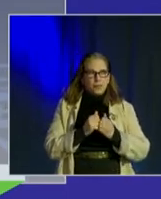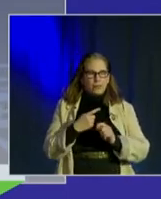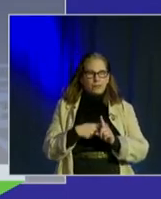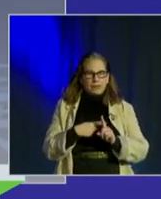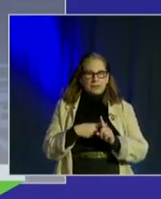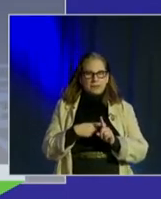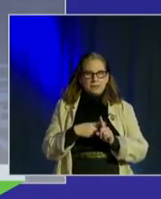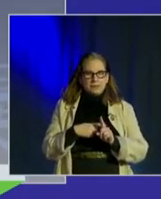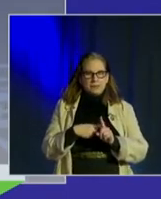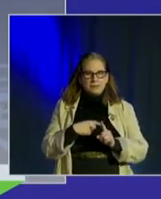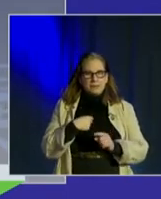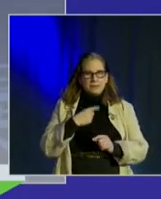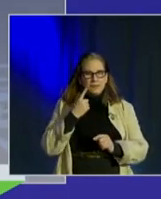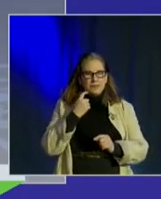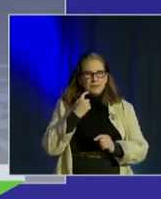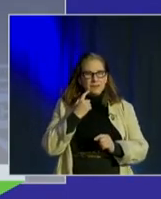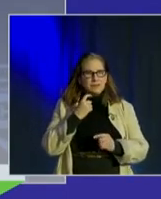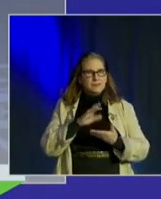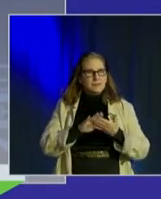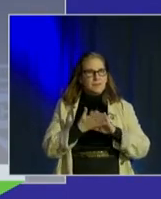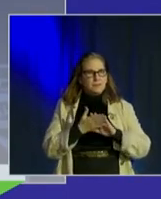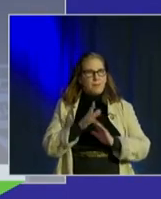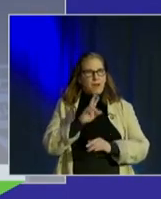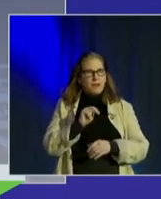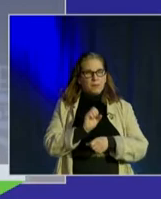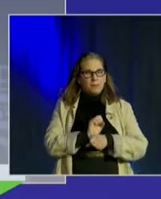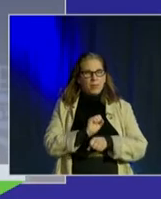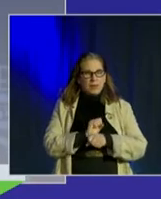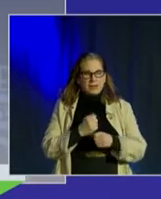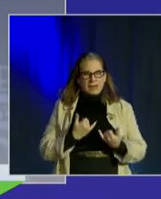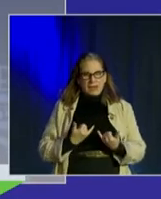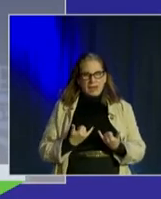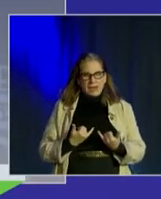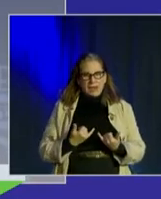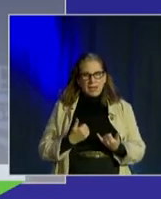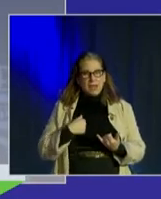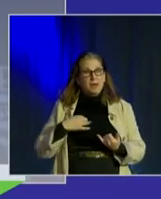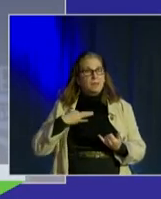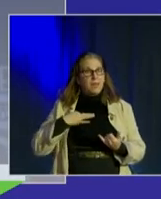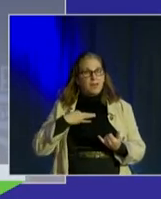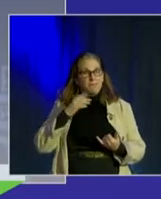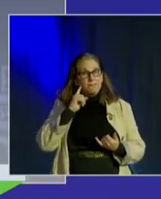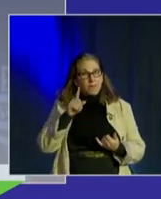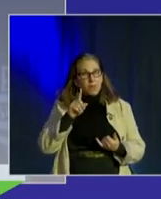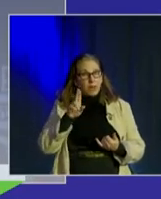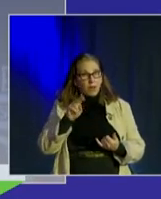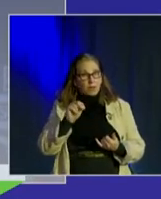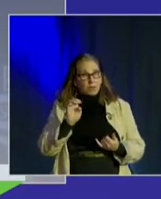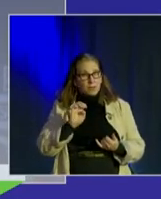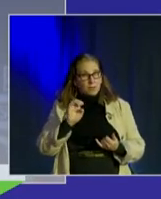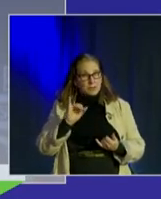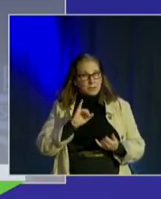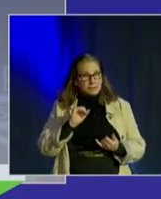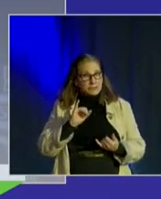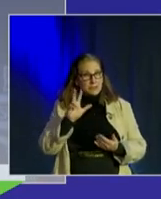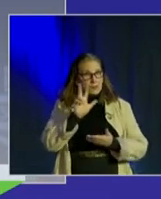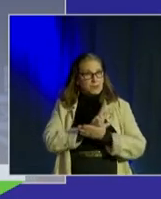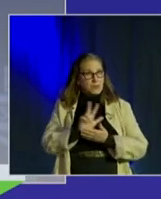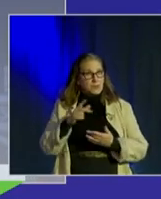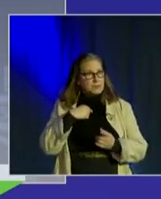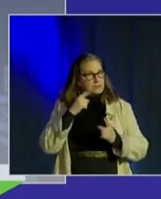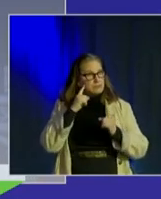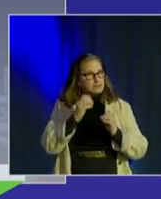unemployed. I applied for the insurance, but it has not. It's been almost 3 weeks. Haven't heard a response. In